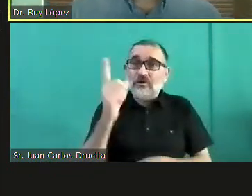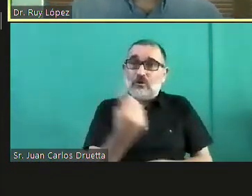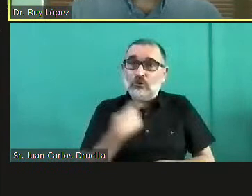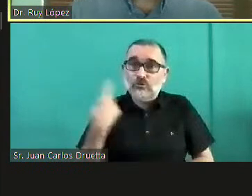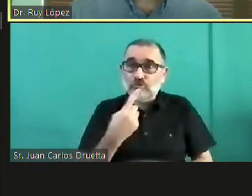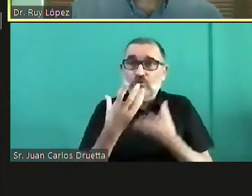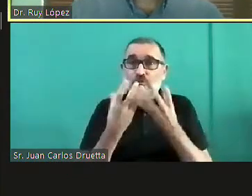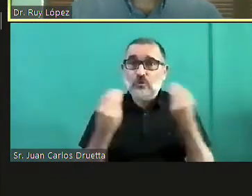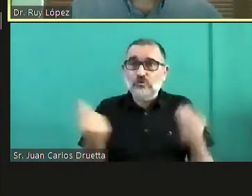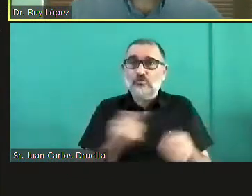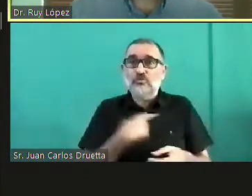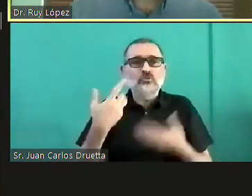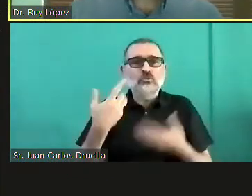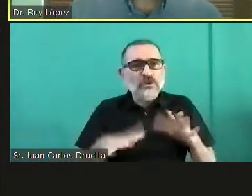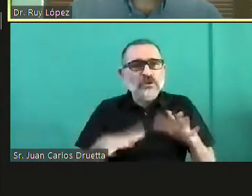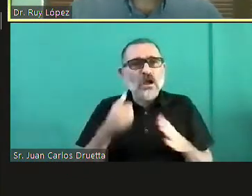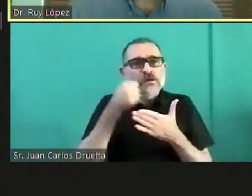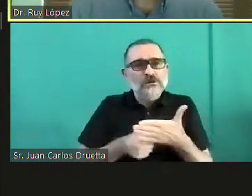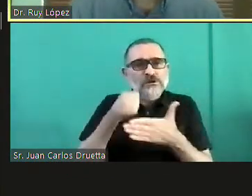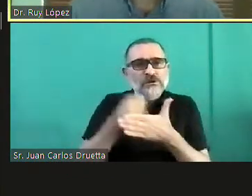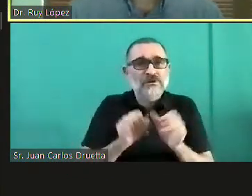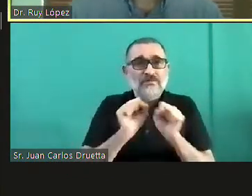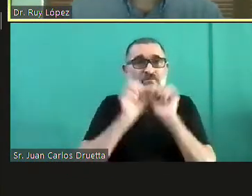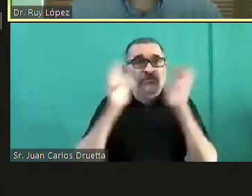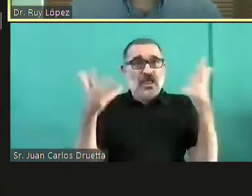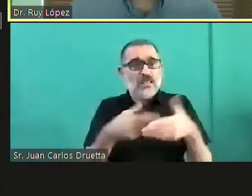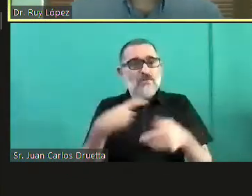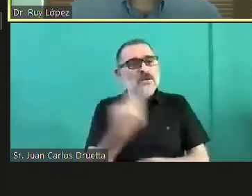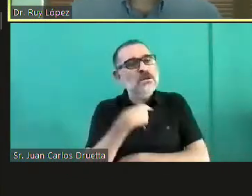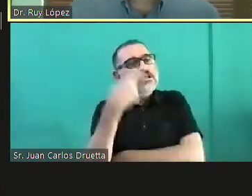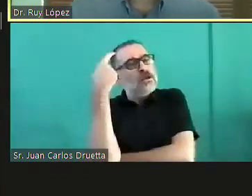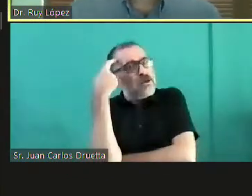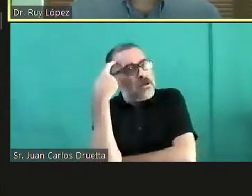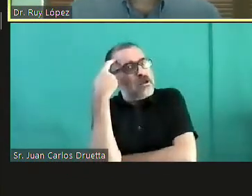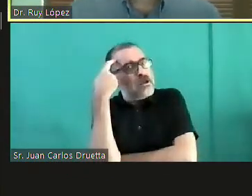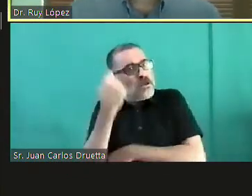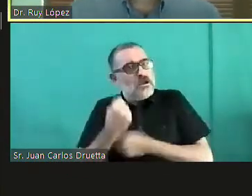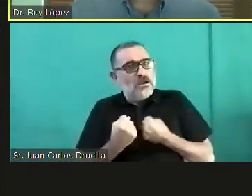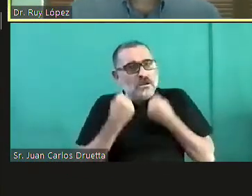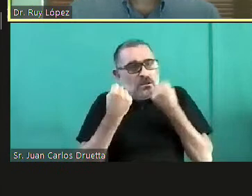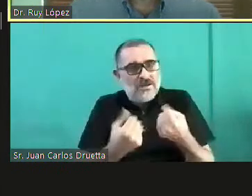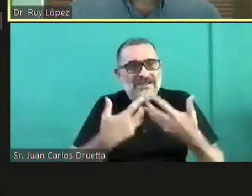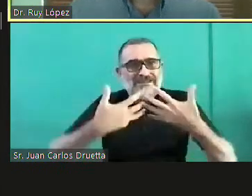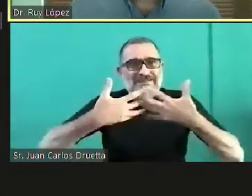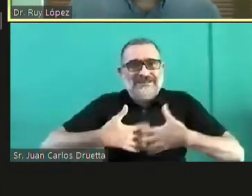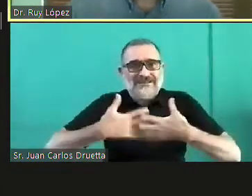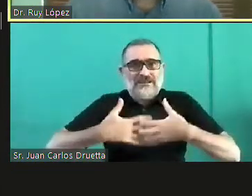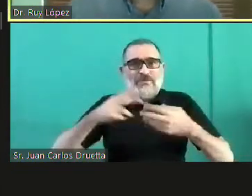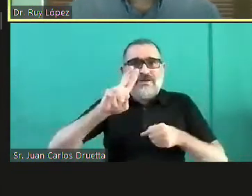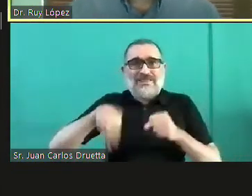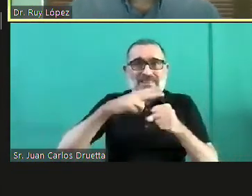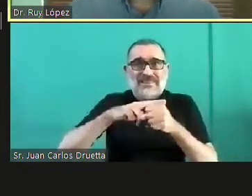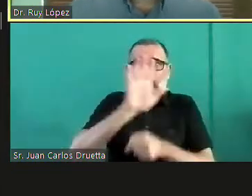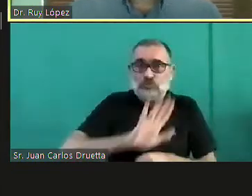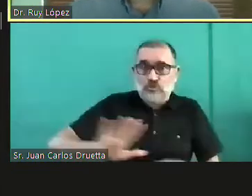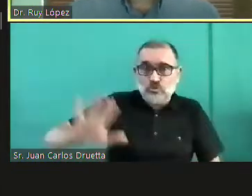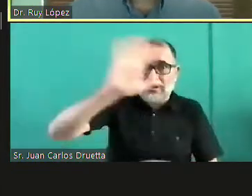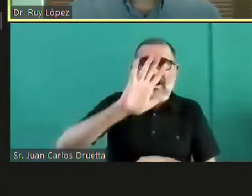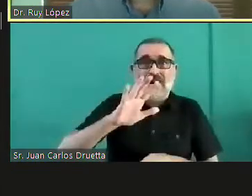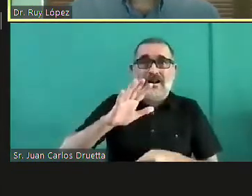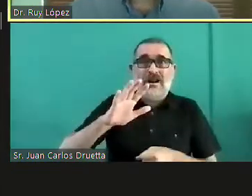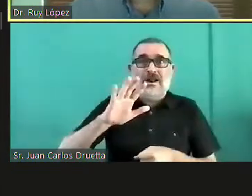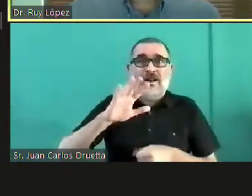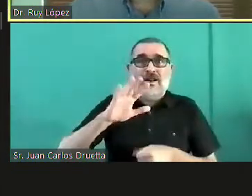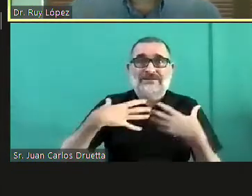to primary health care for early detection and distance monitoring of suspected cases, in particular those with